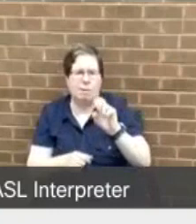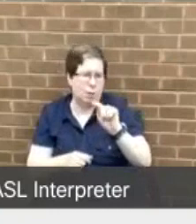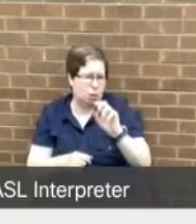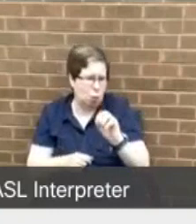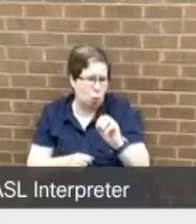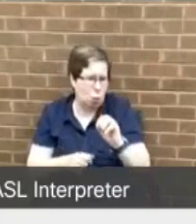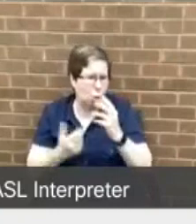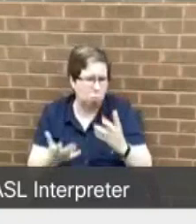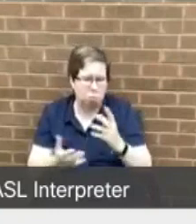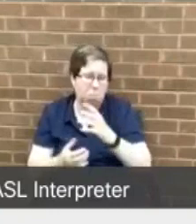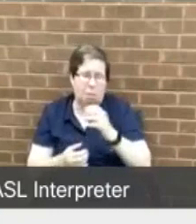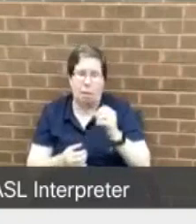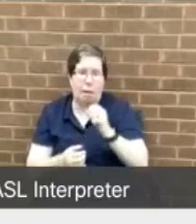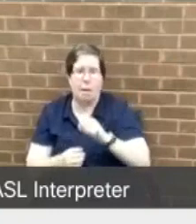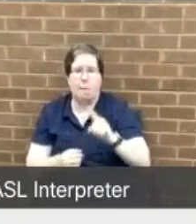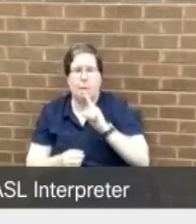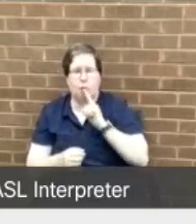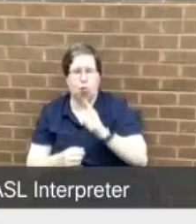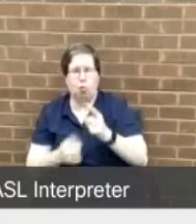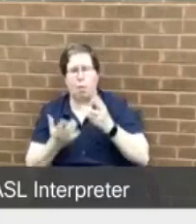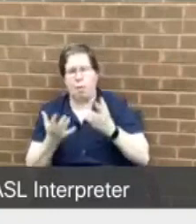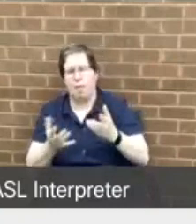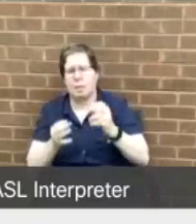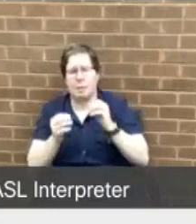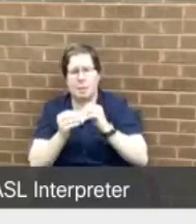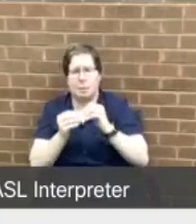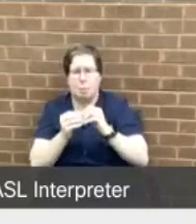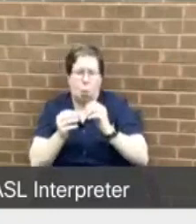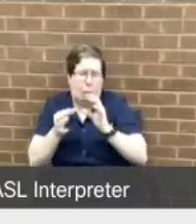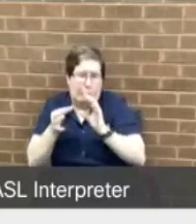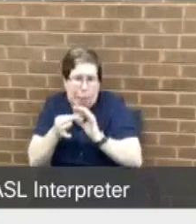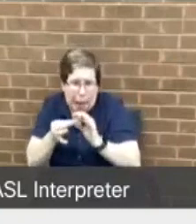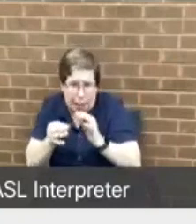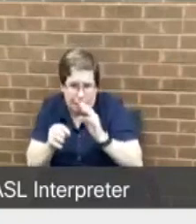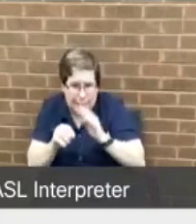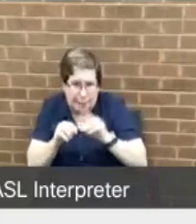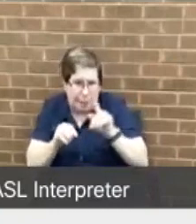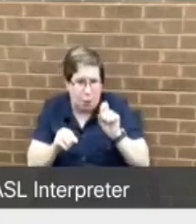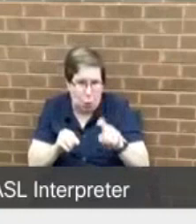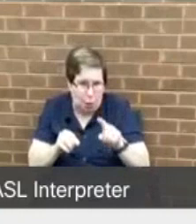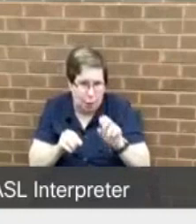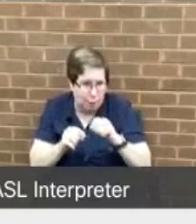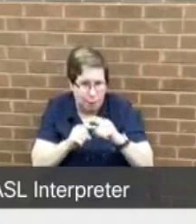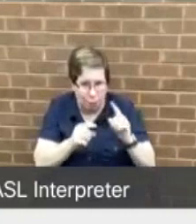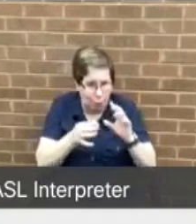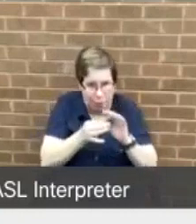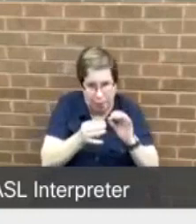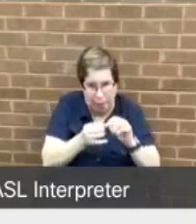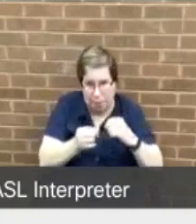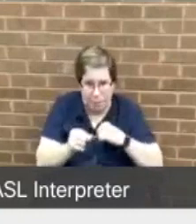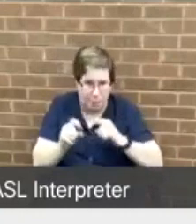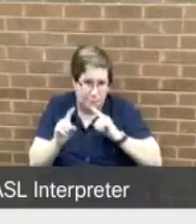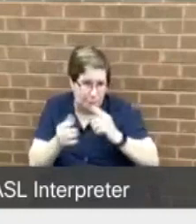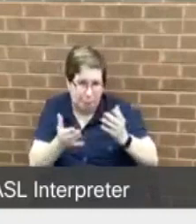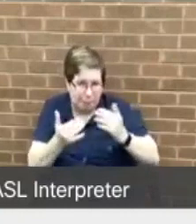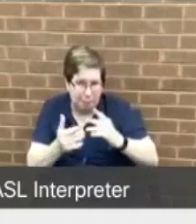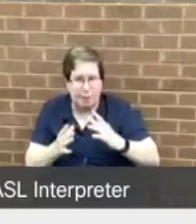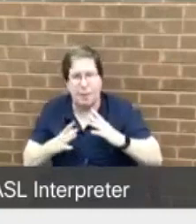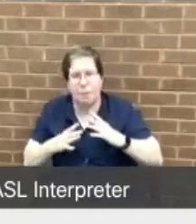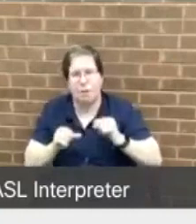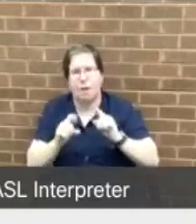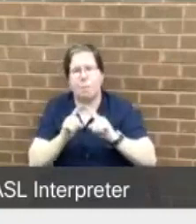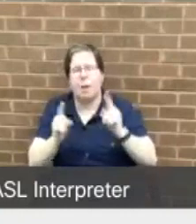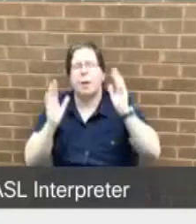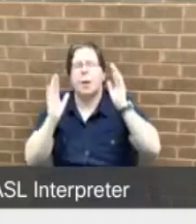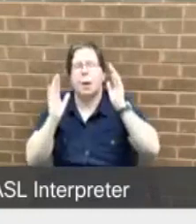And I guess this is more comment than question, but if you'd like to comment in response, I'm happy to hear it. I hope